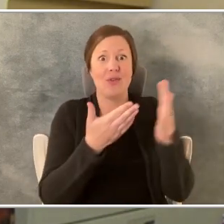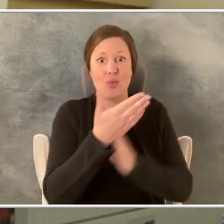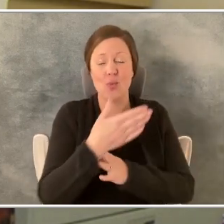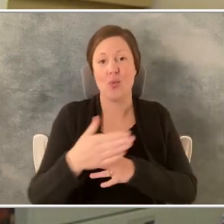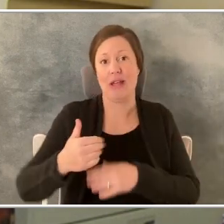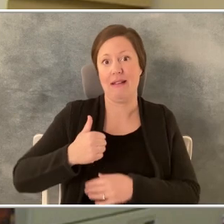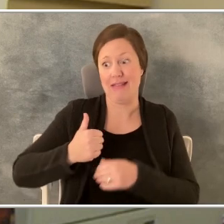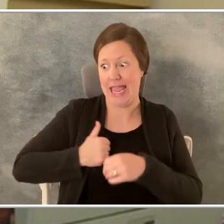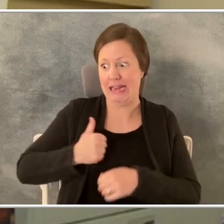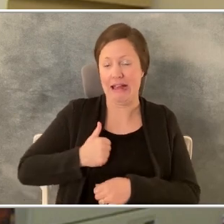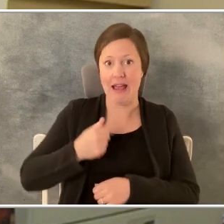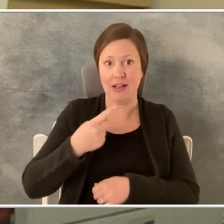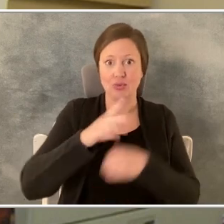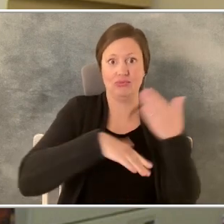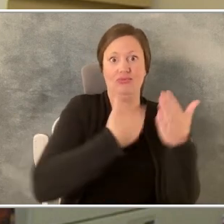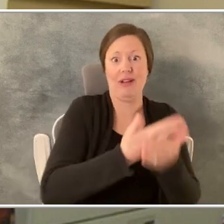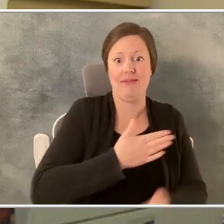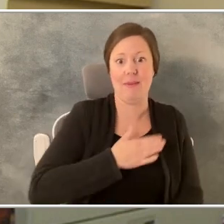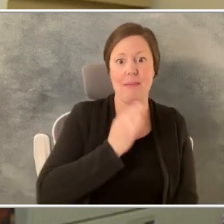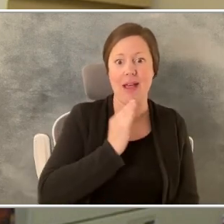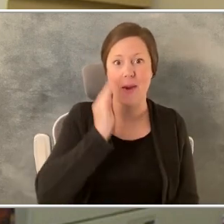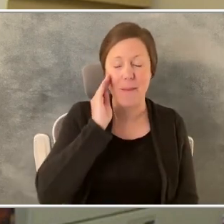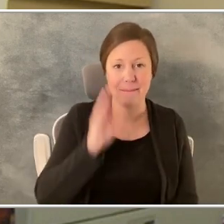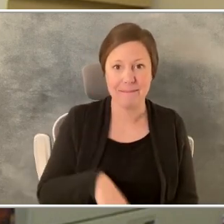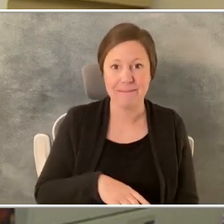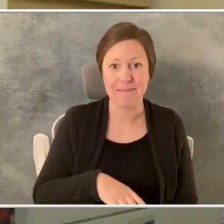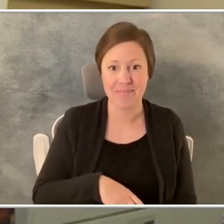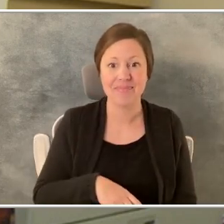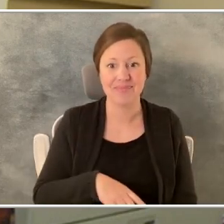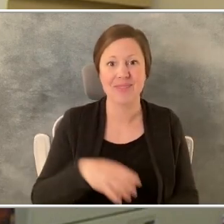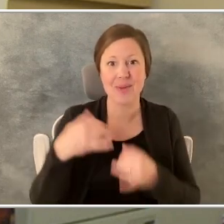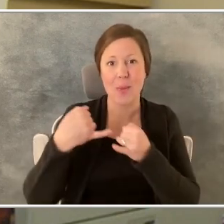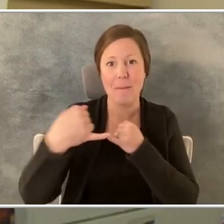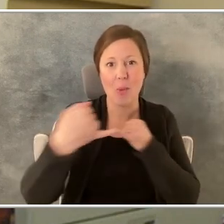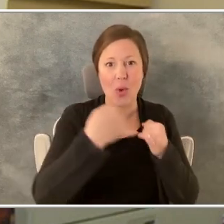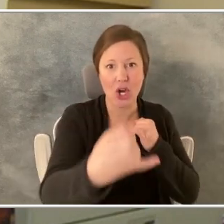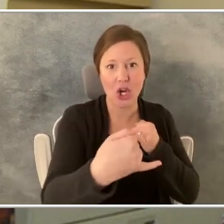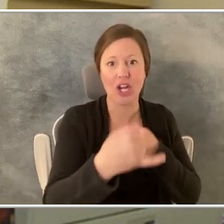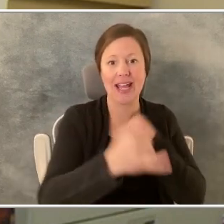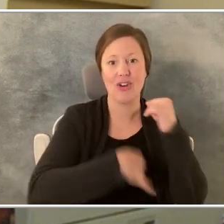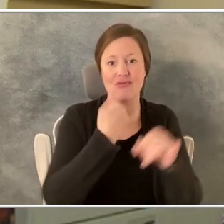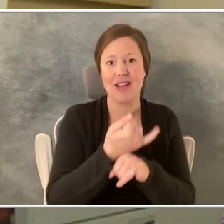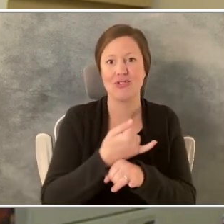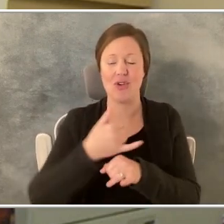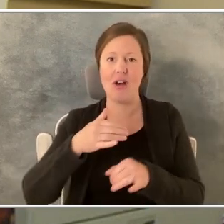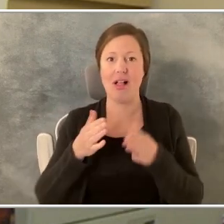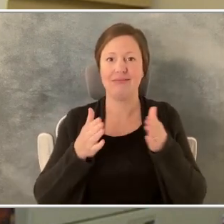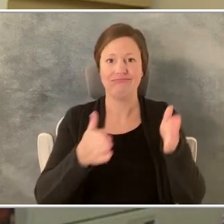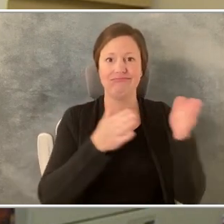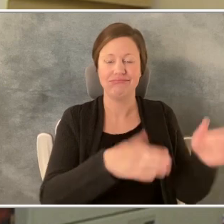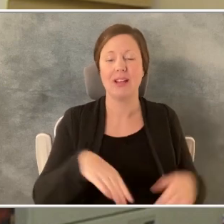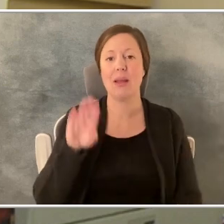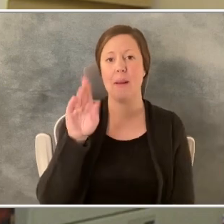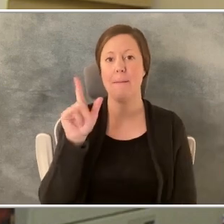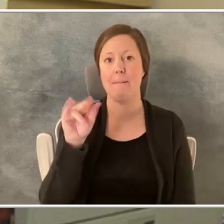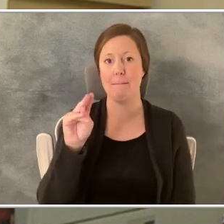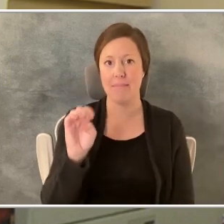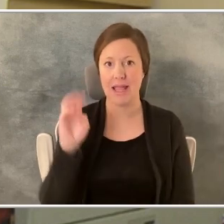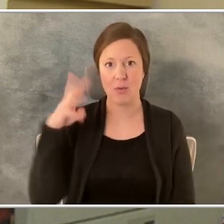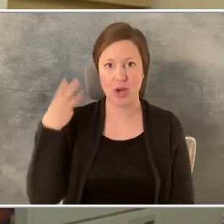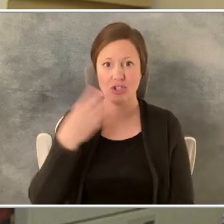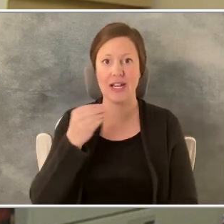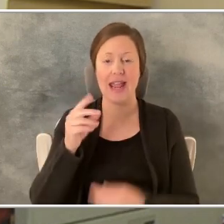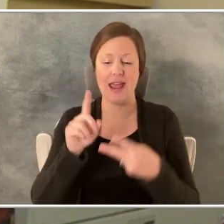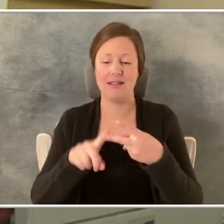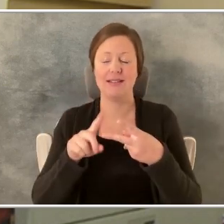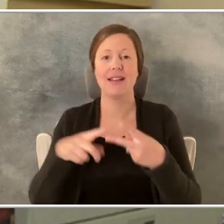I am back home, and that's through 2 border international crossings. One in Blaine, Washington, and the last one in Point Roberts. So